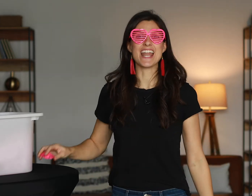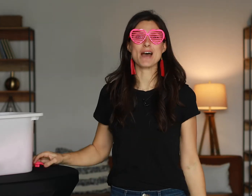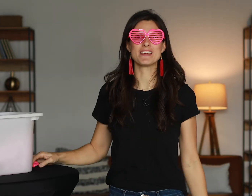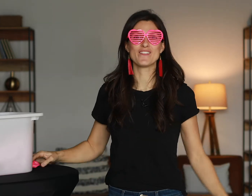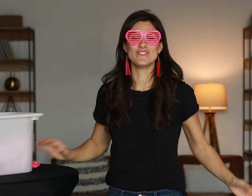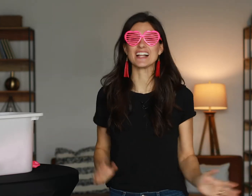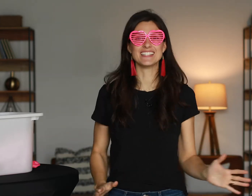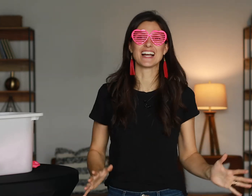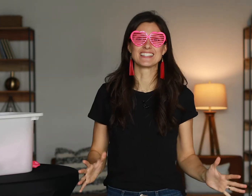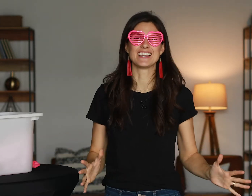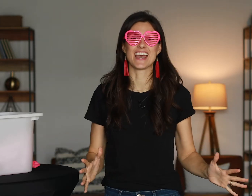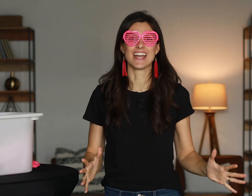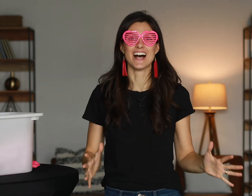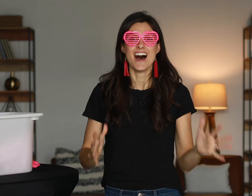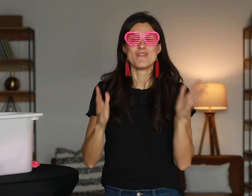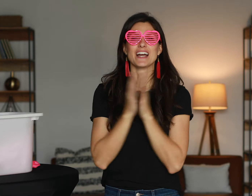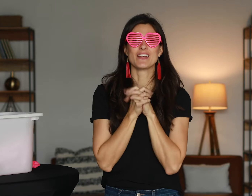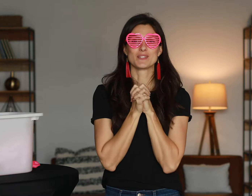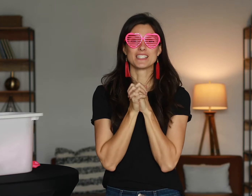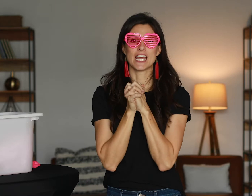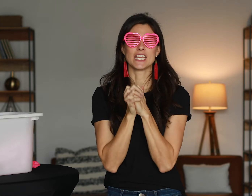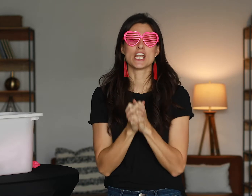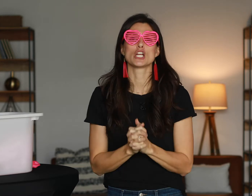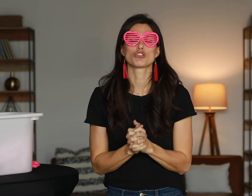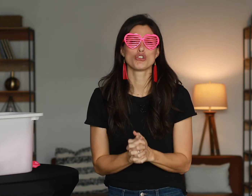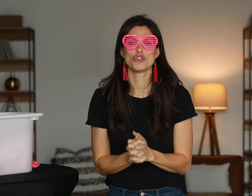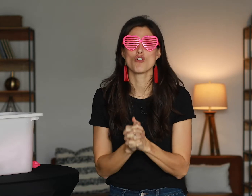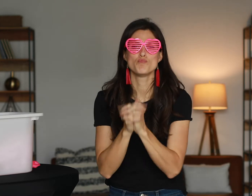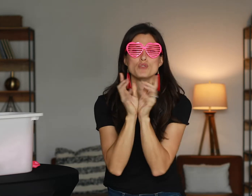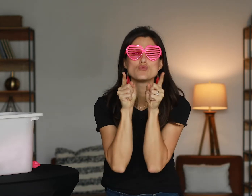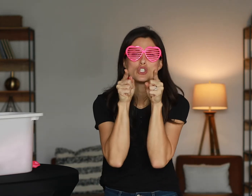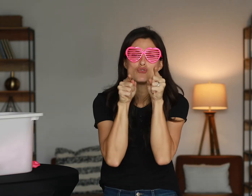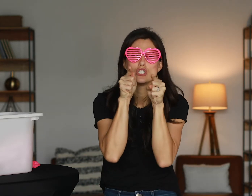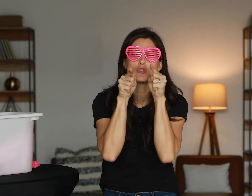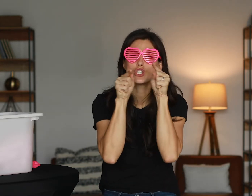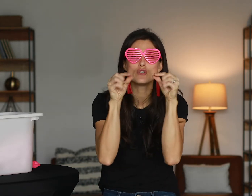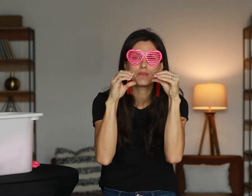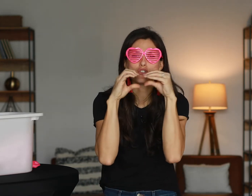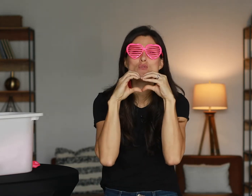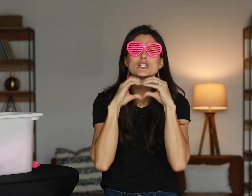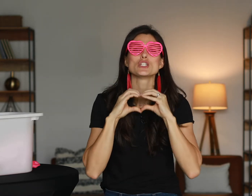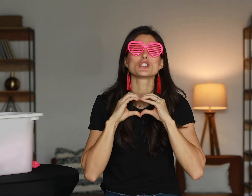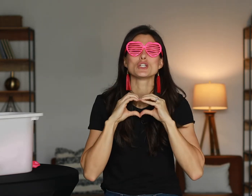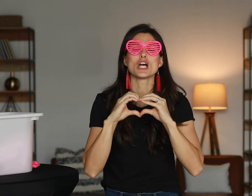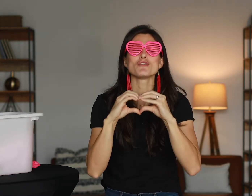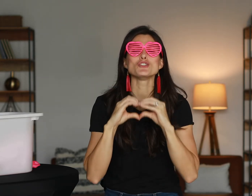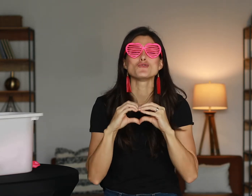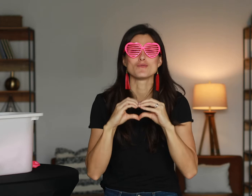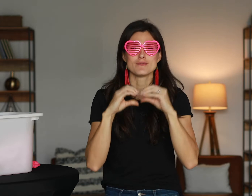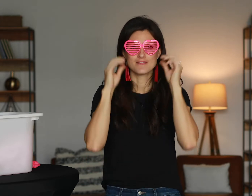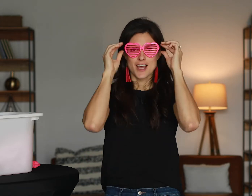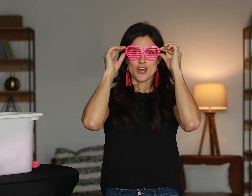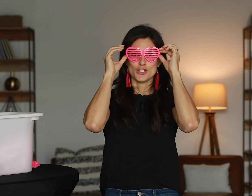CITYKIDS, and happy Valentine's Day! My name is Miss Katie, and I just love being with you little cutie patooties. I just love